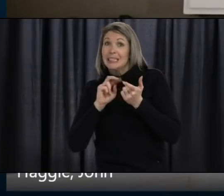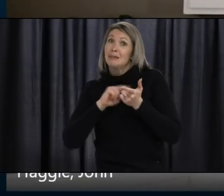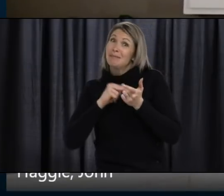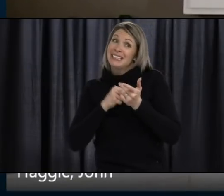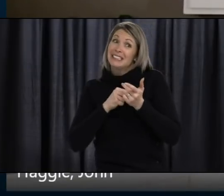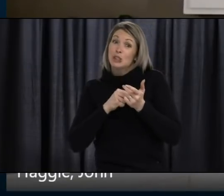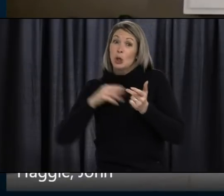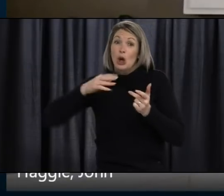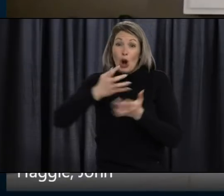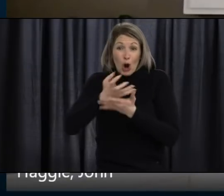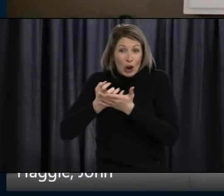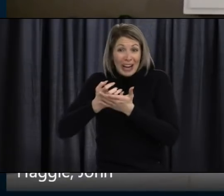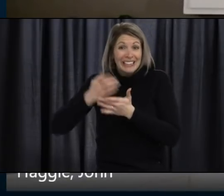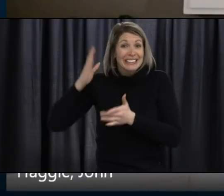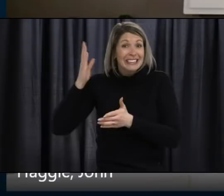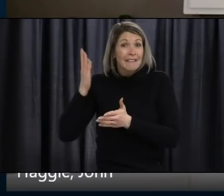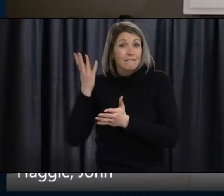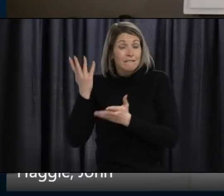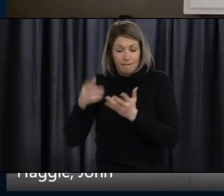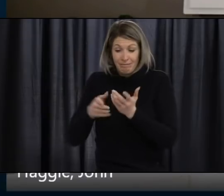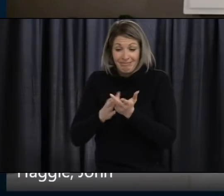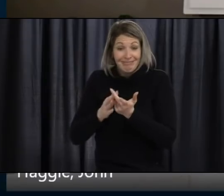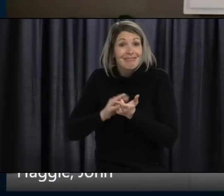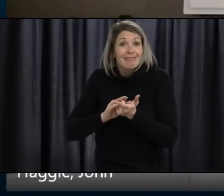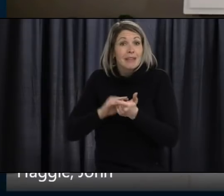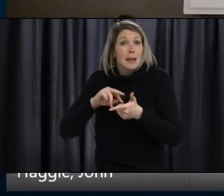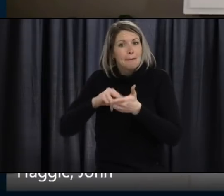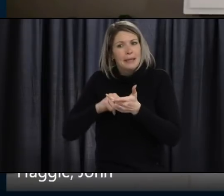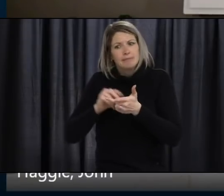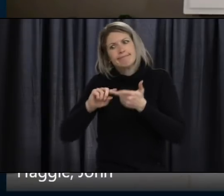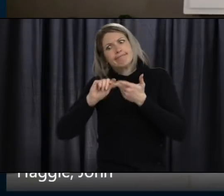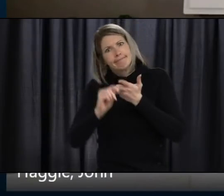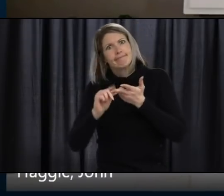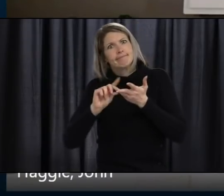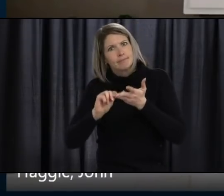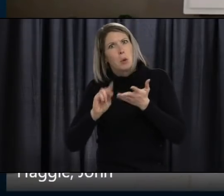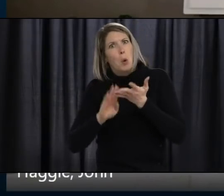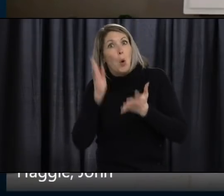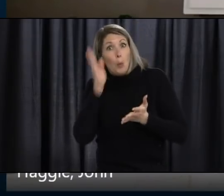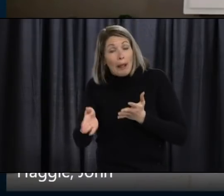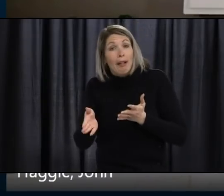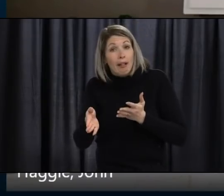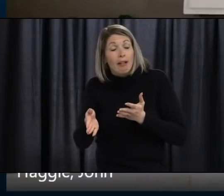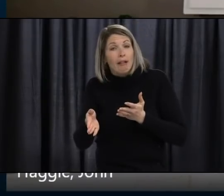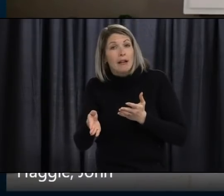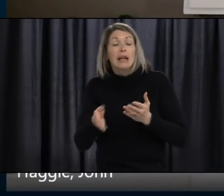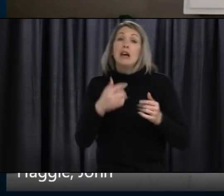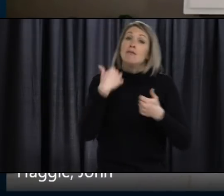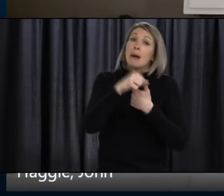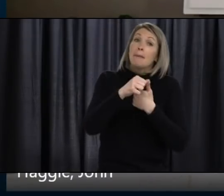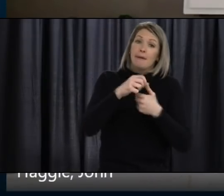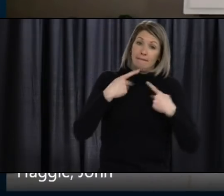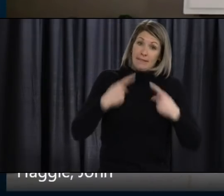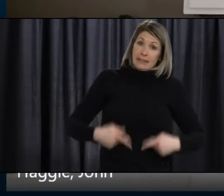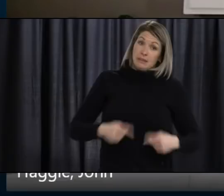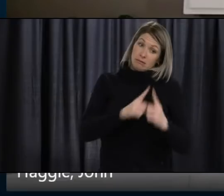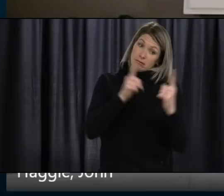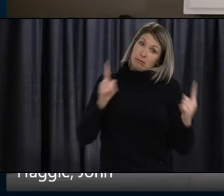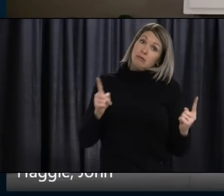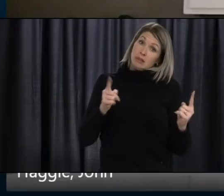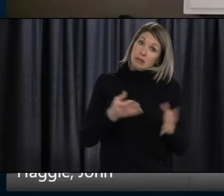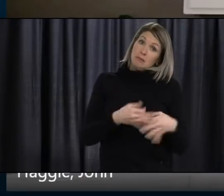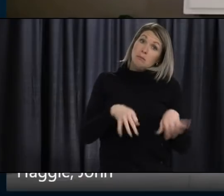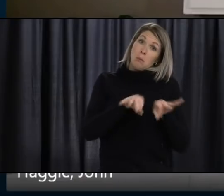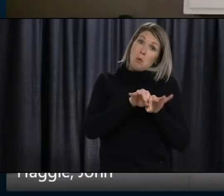best defense against COVID-19 is physical distancing. We can keep socially connected, and that is crucial because we